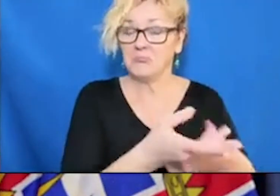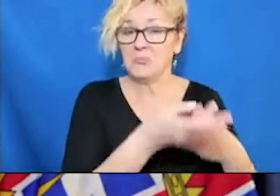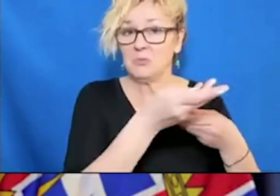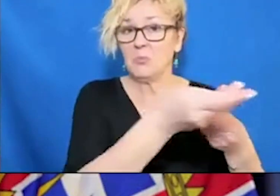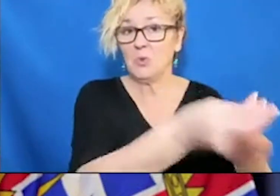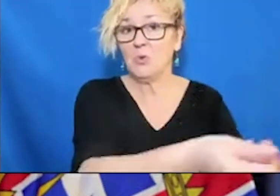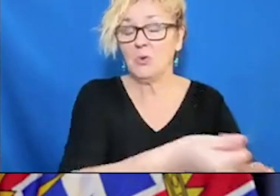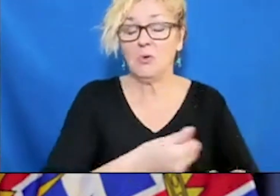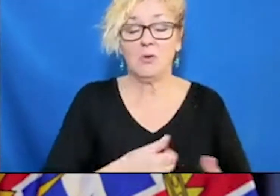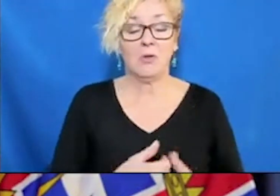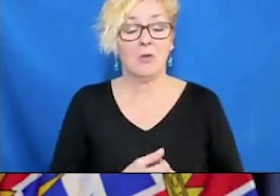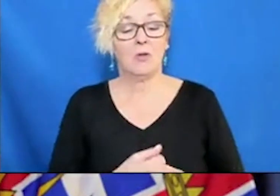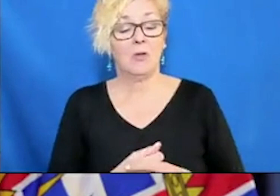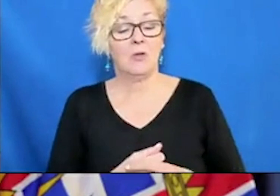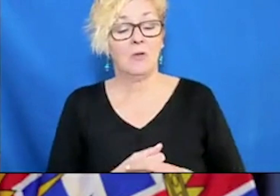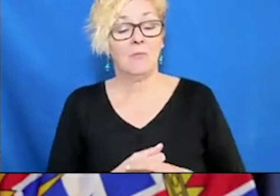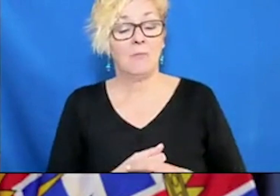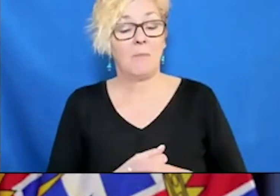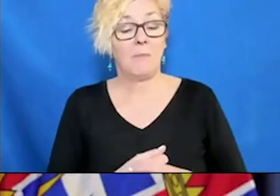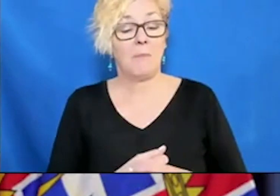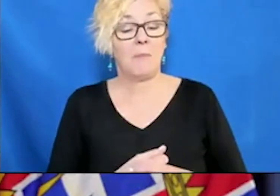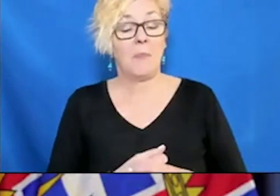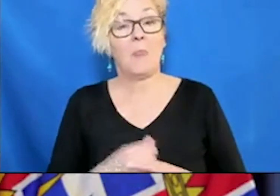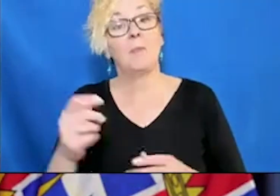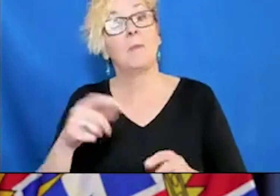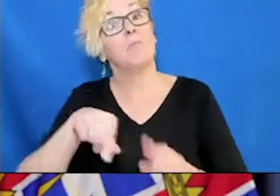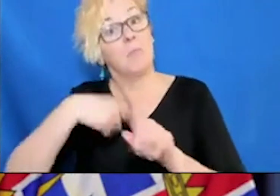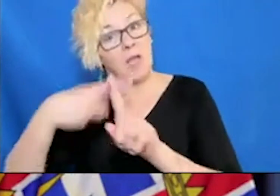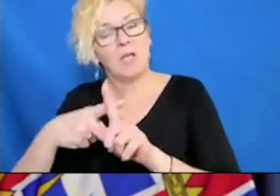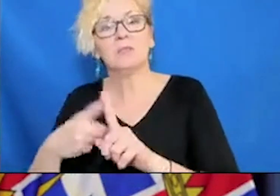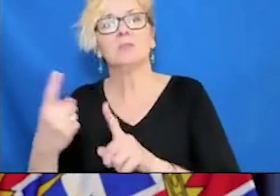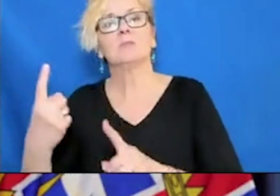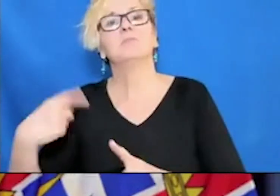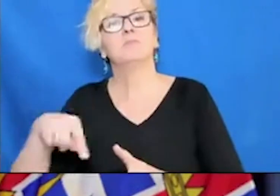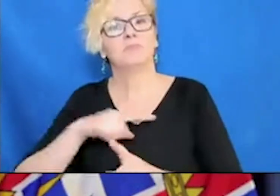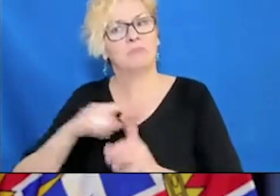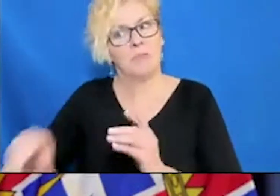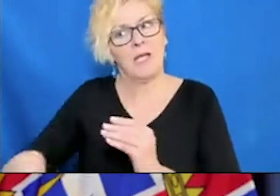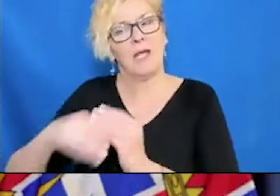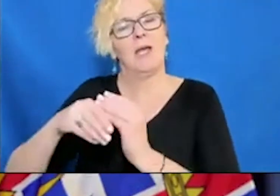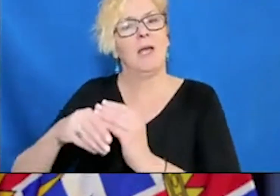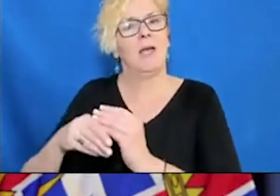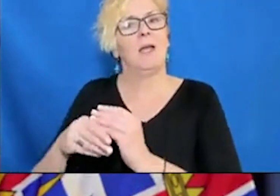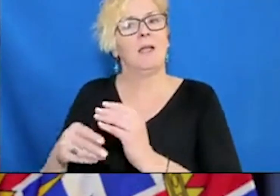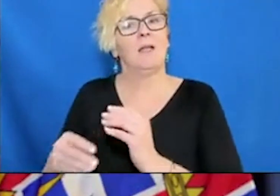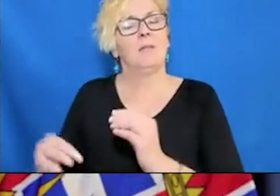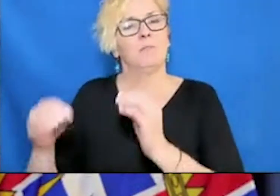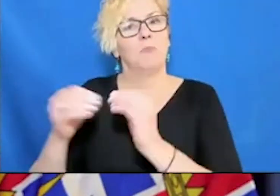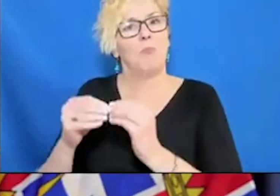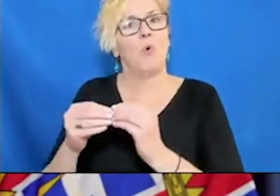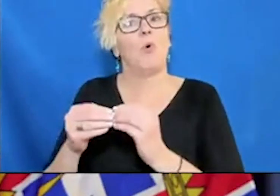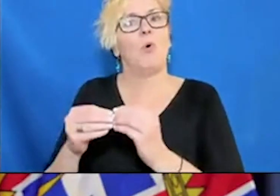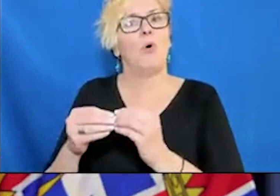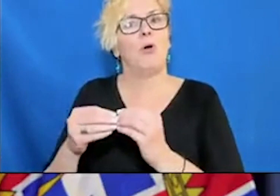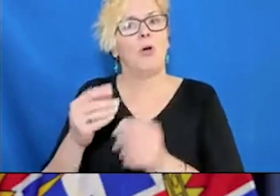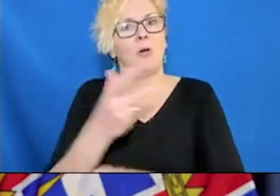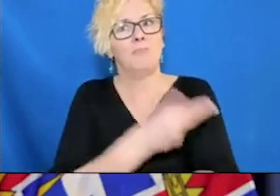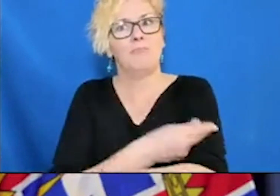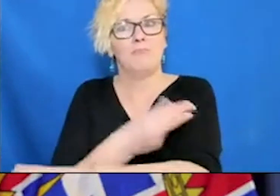dramatically lower desire of anyone to want to try and move up when they see the progress that we're making day by